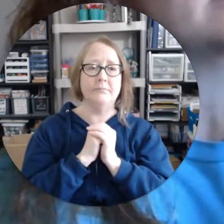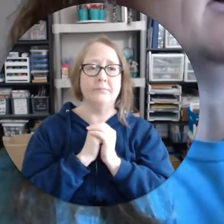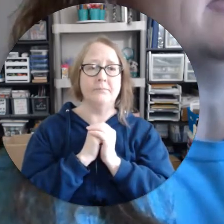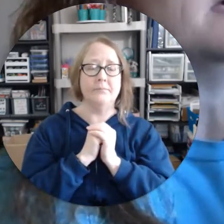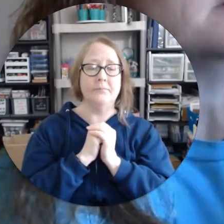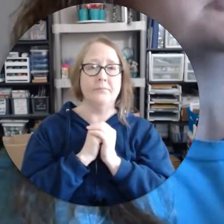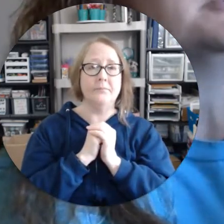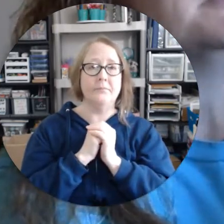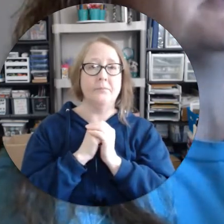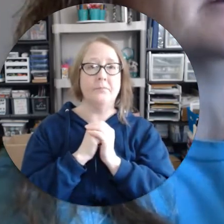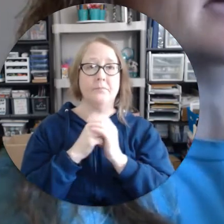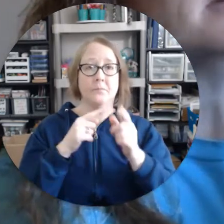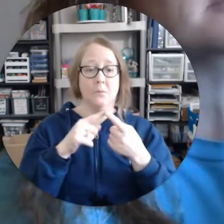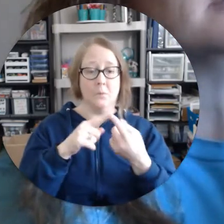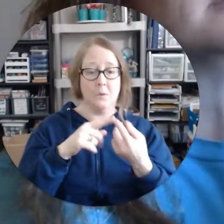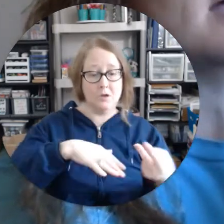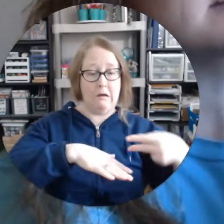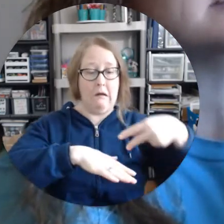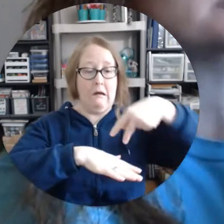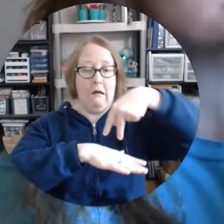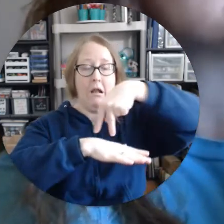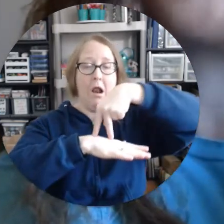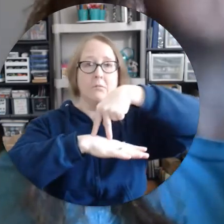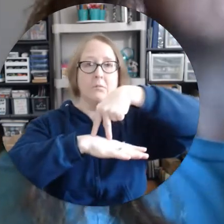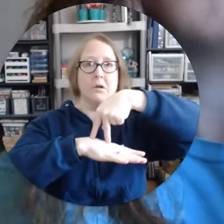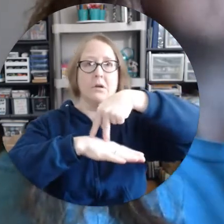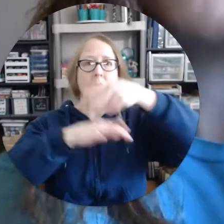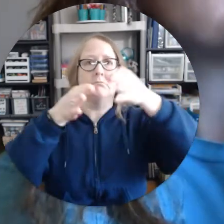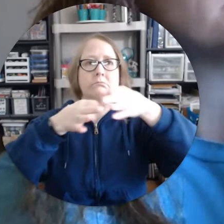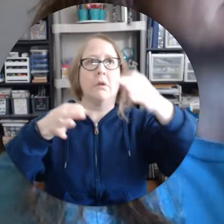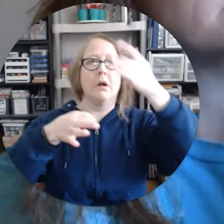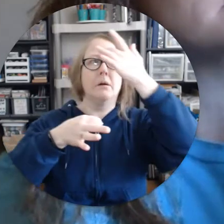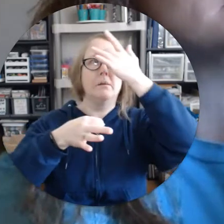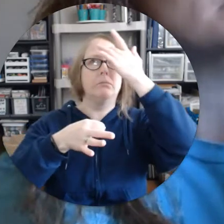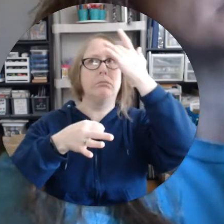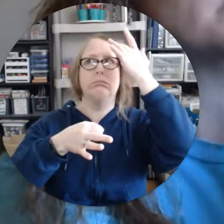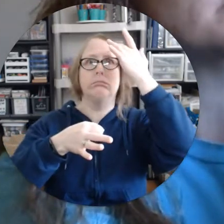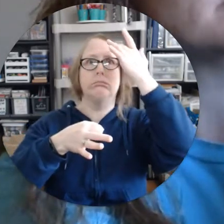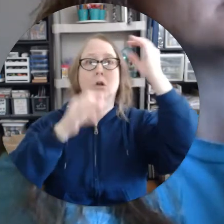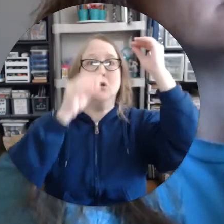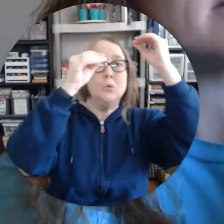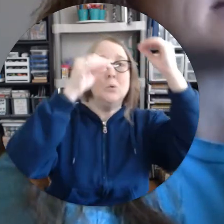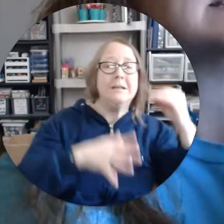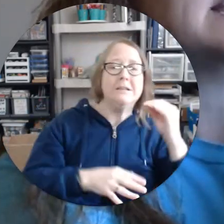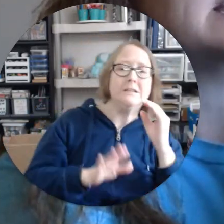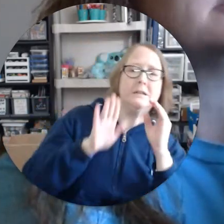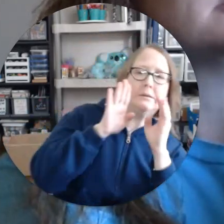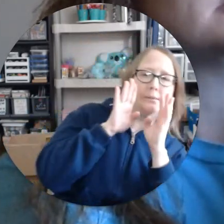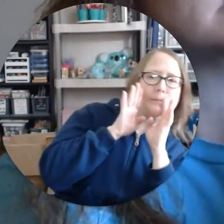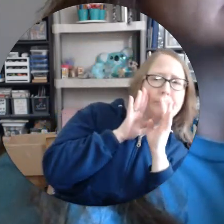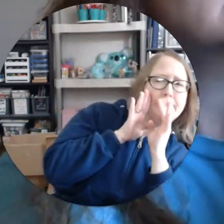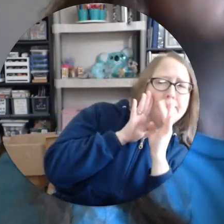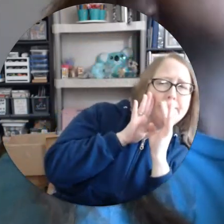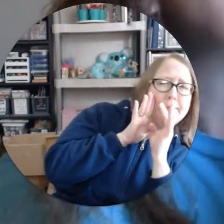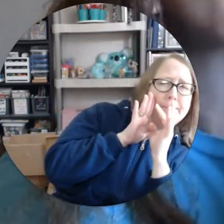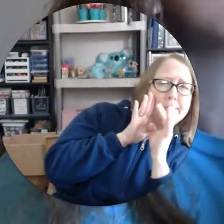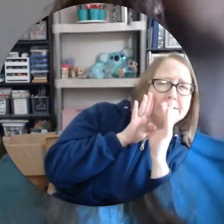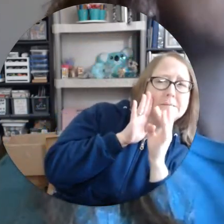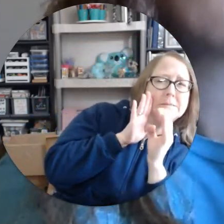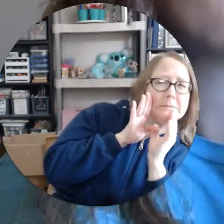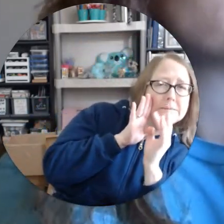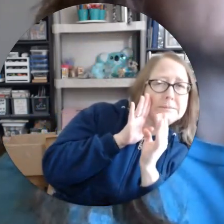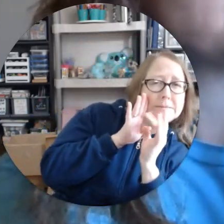When she got up, she forgot her lines, so Miss Owen whispered them to her from backstage.